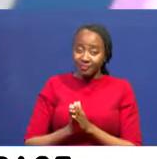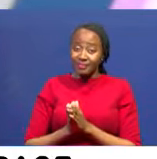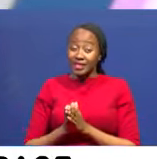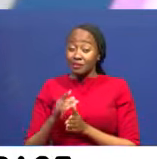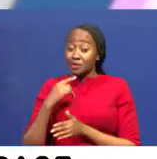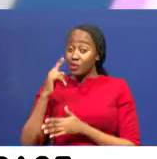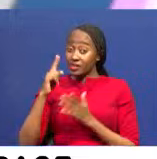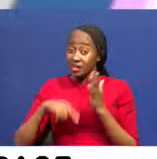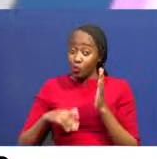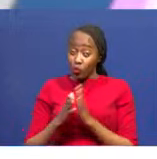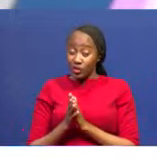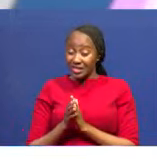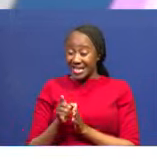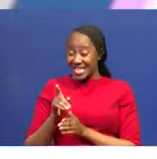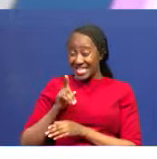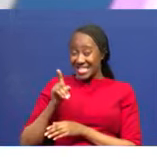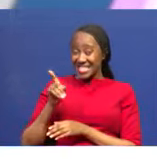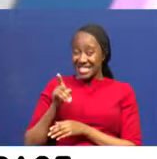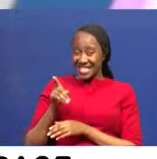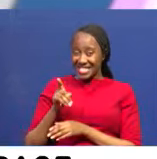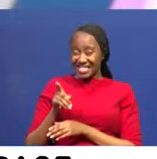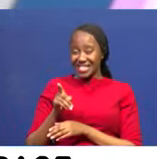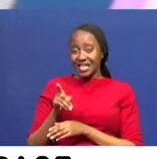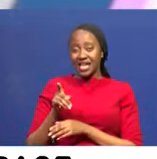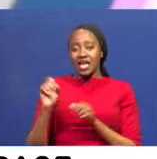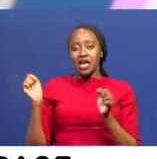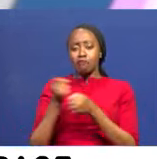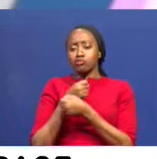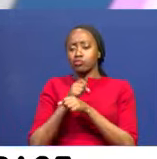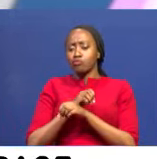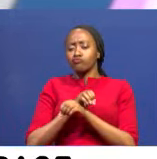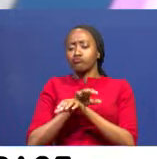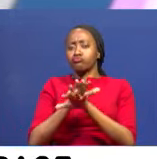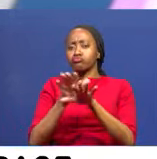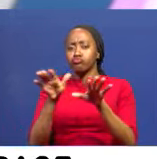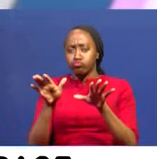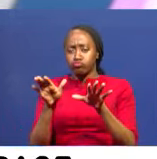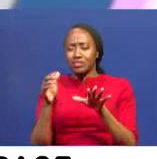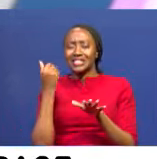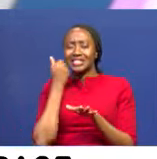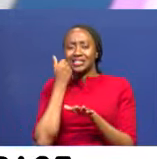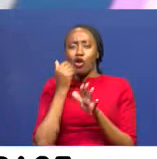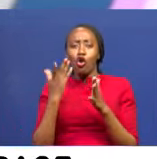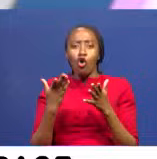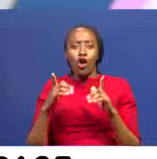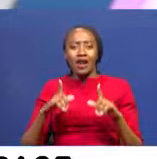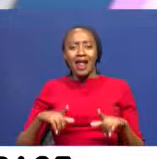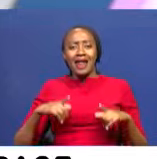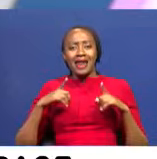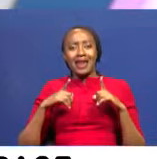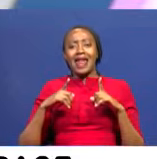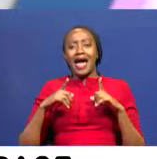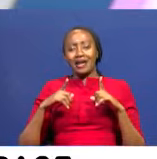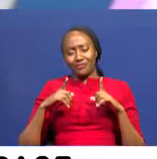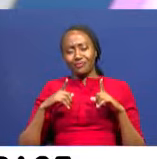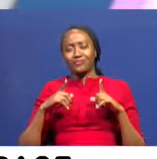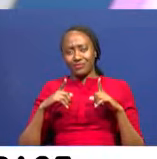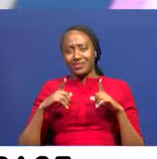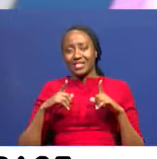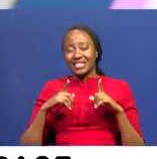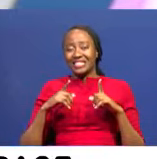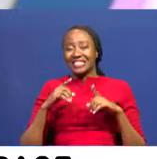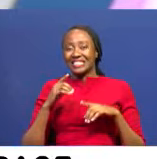would say non-communicable diseases or lifestyle-related diseases are becoming a problem in this